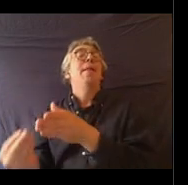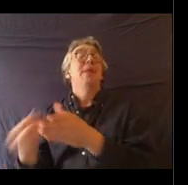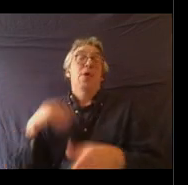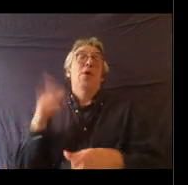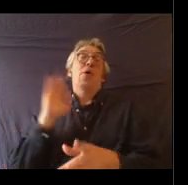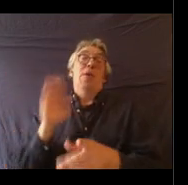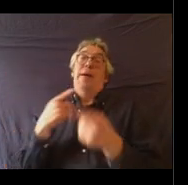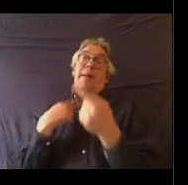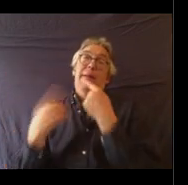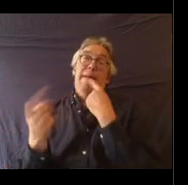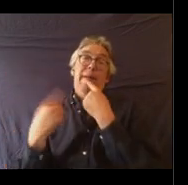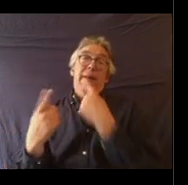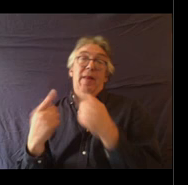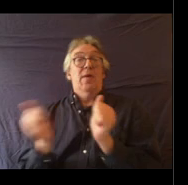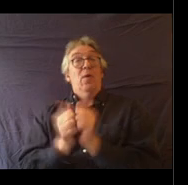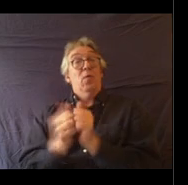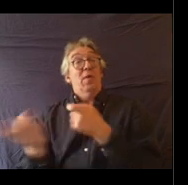state.